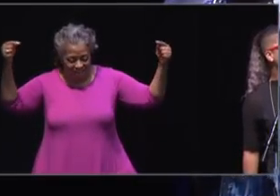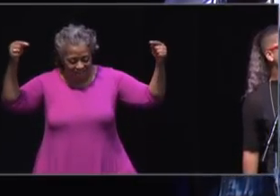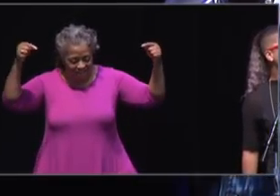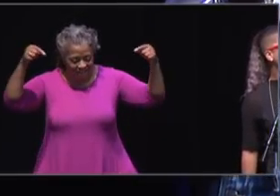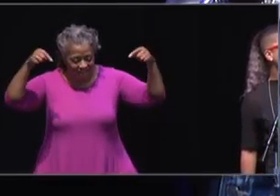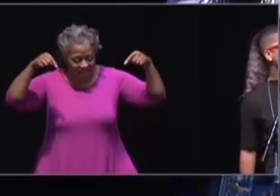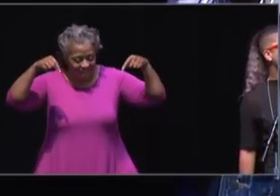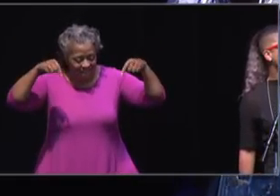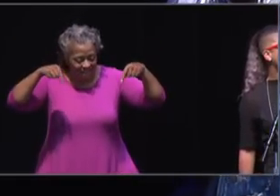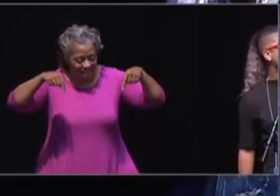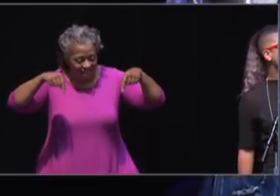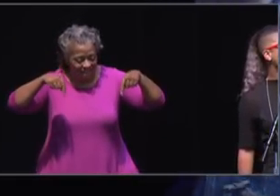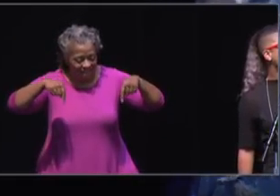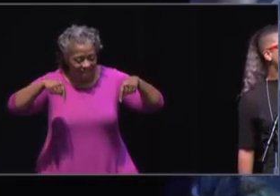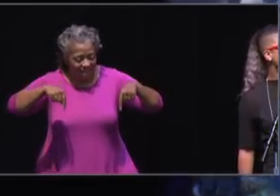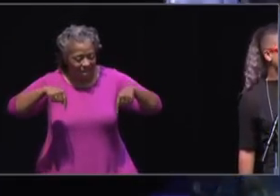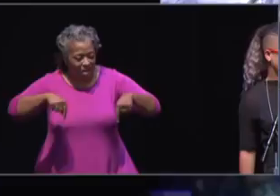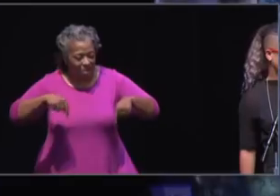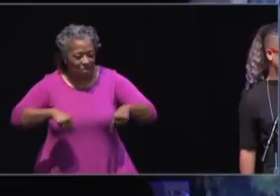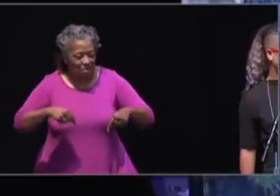come. Big finish.